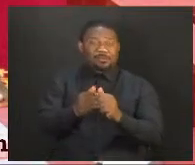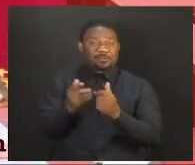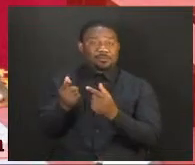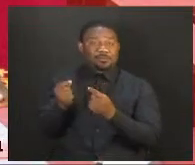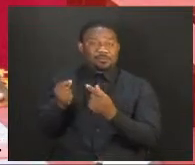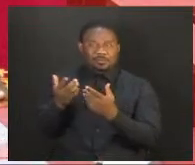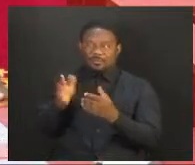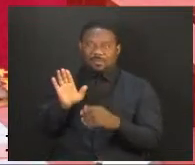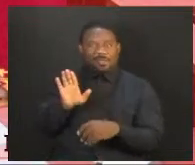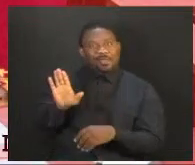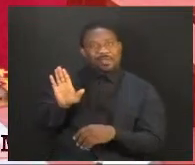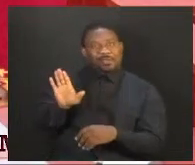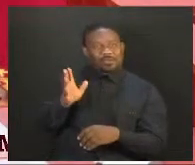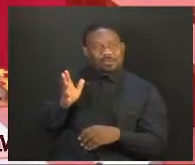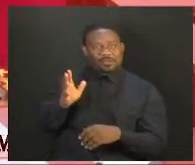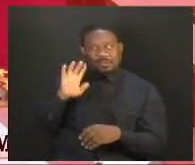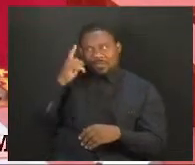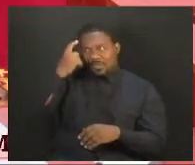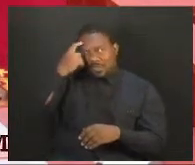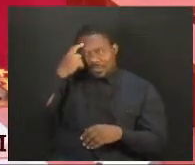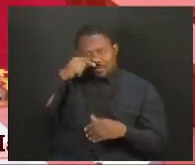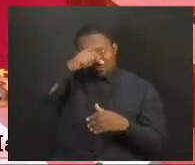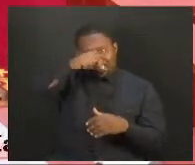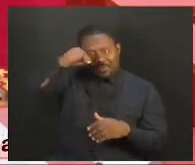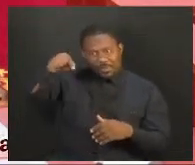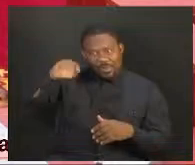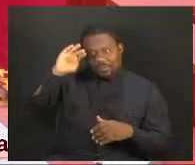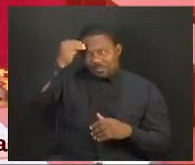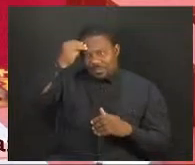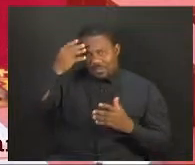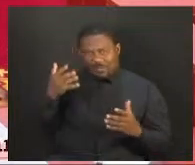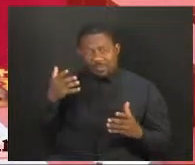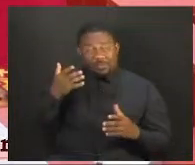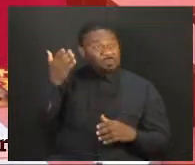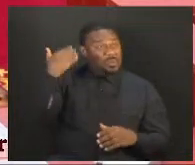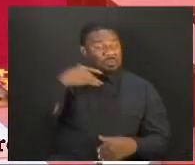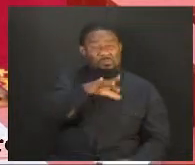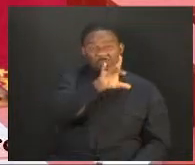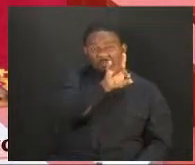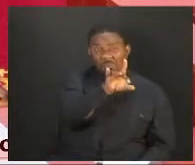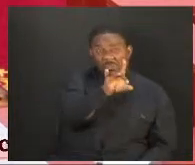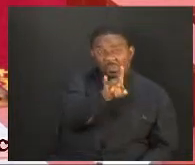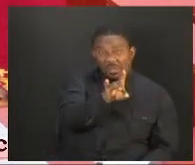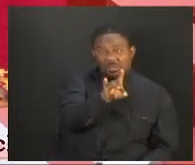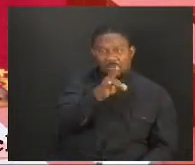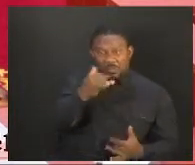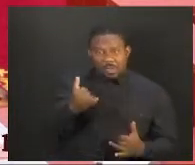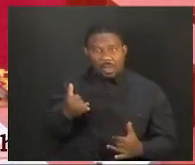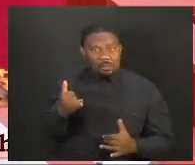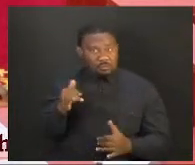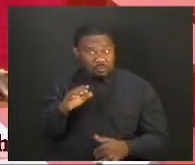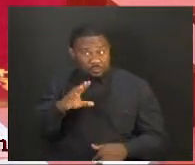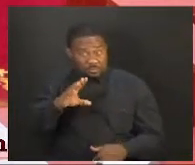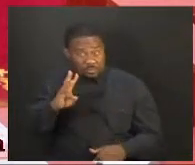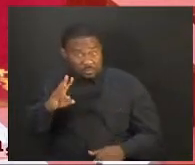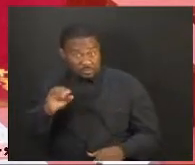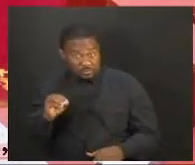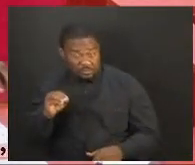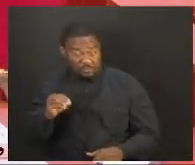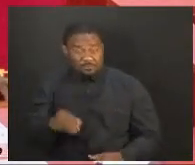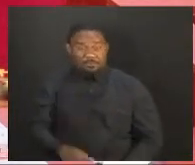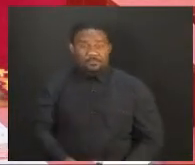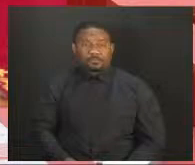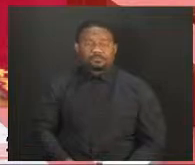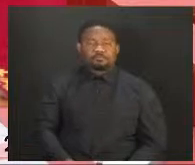significantly downsizing his government from the Elephant 88 to the Umbrella 60. Mr. Speaker, he